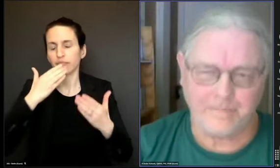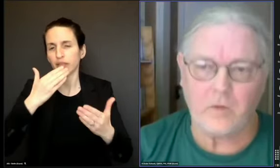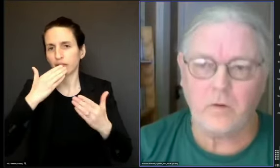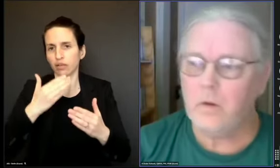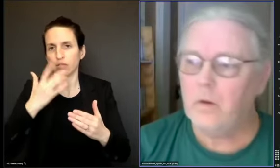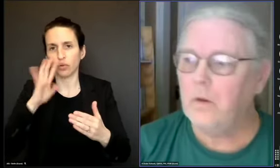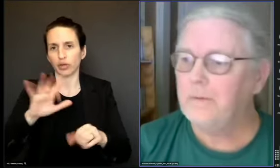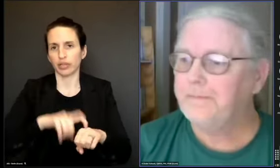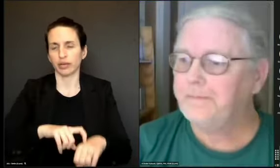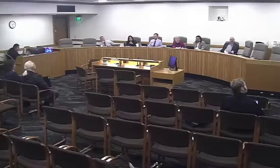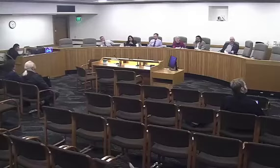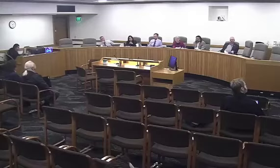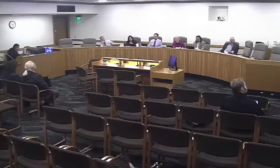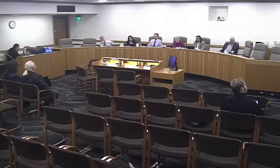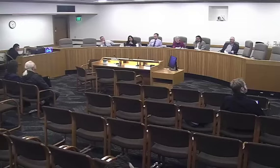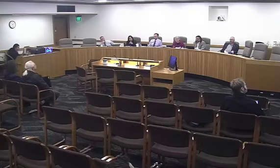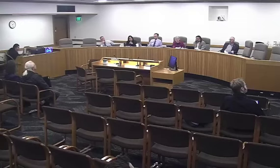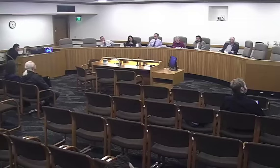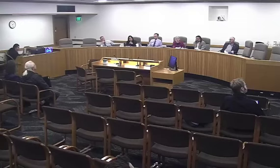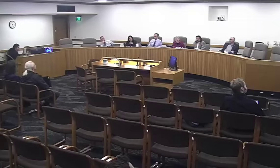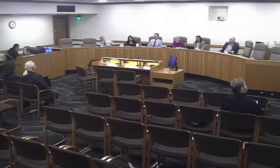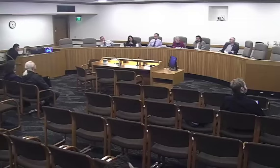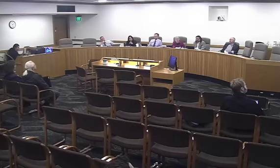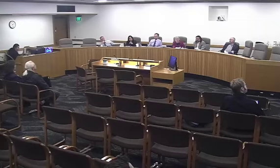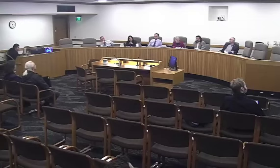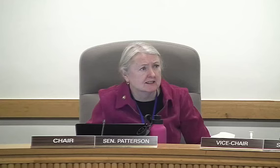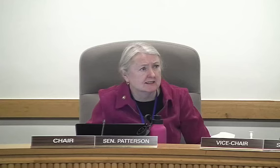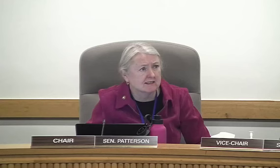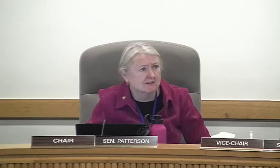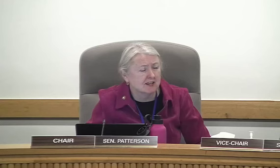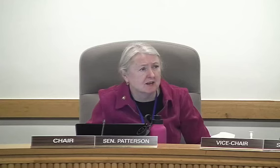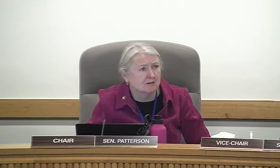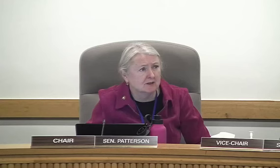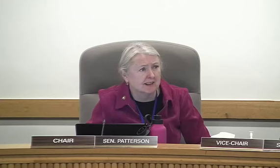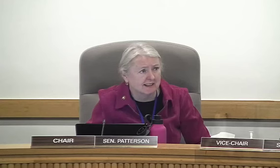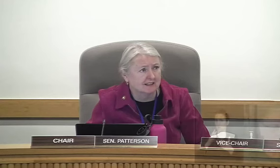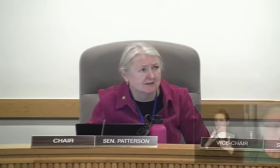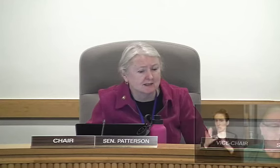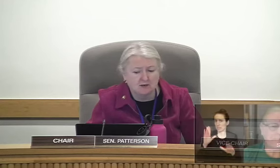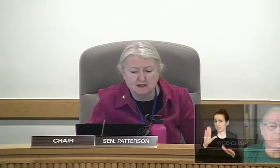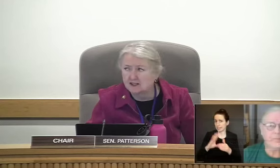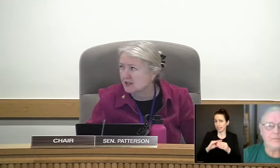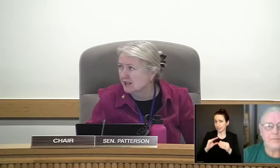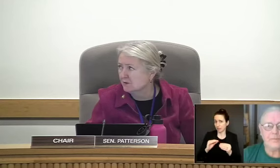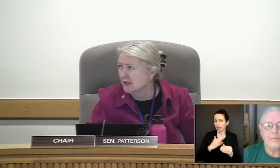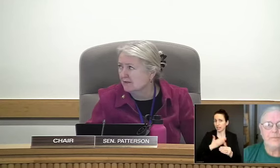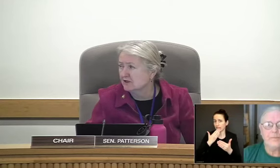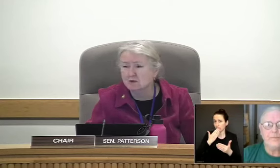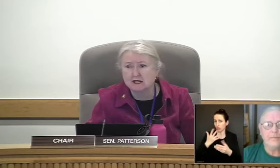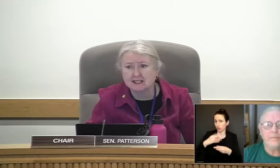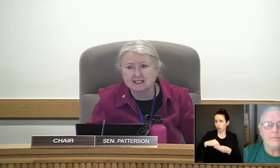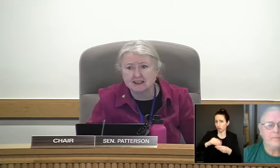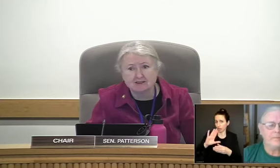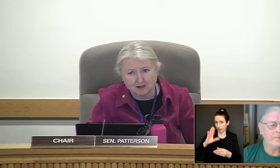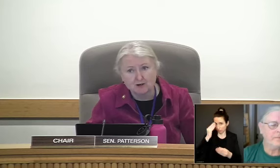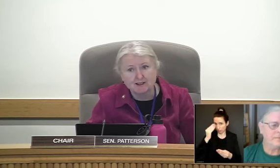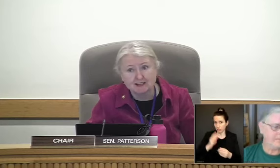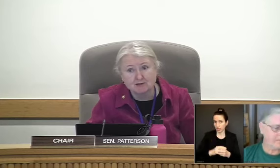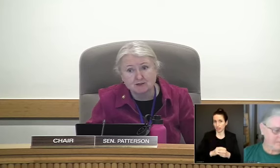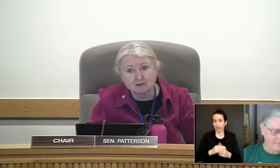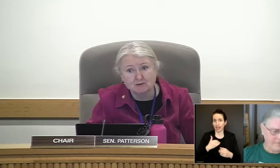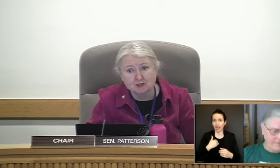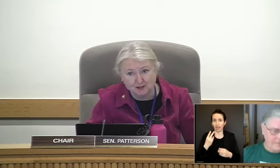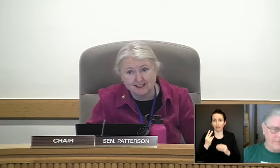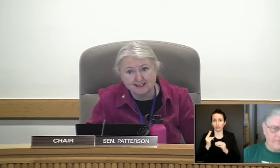time. Thank you for your testimony and for bringing that information. It was very helpful. Thank you so much. And we have 2 minutes left. We'd